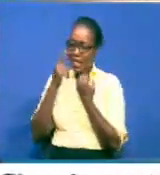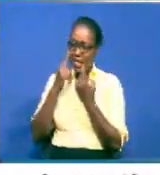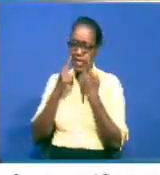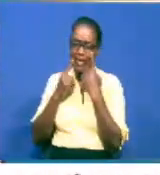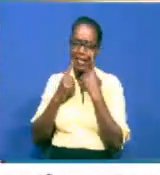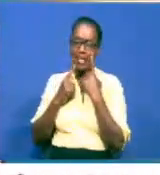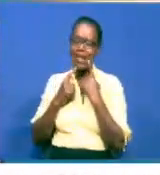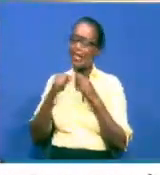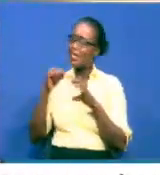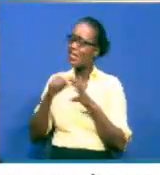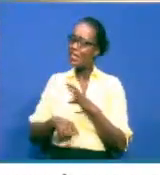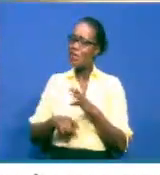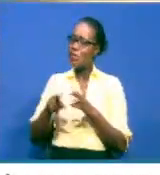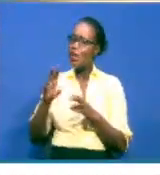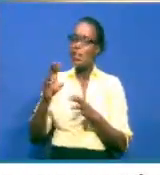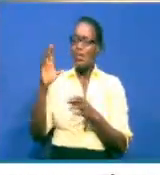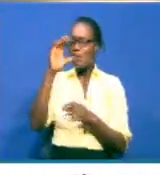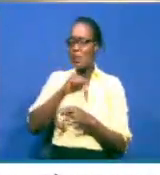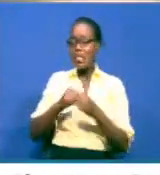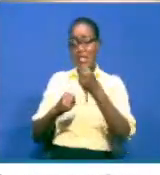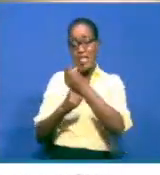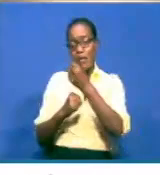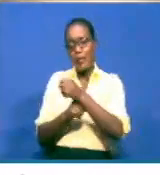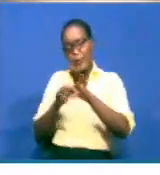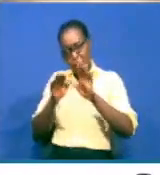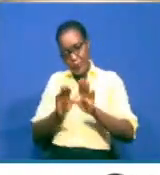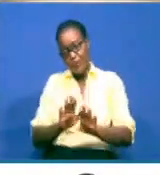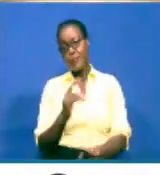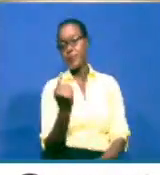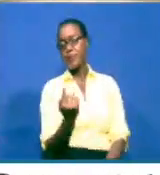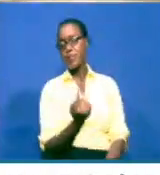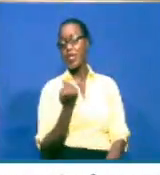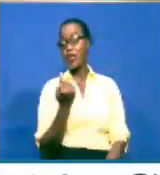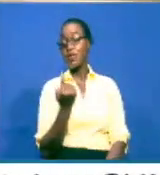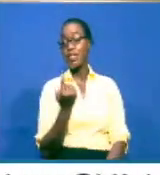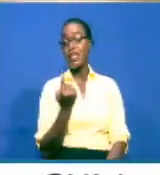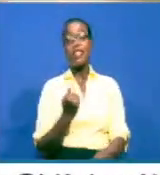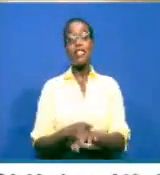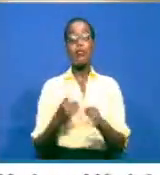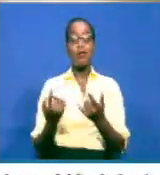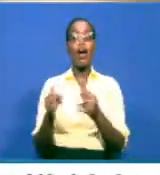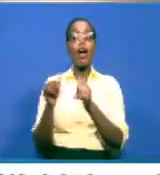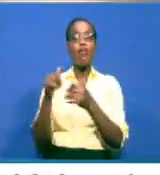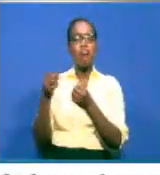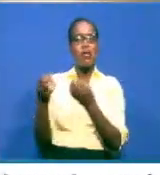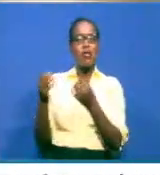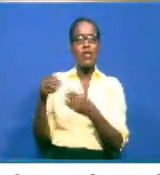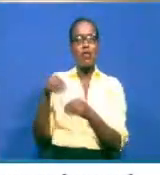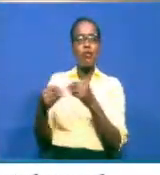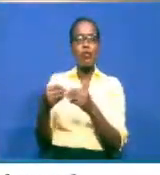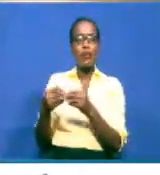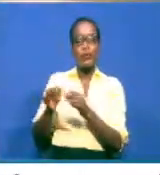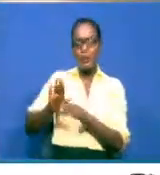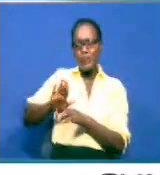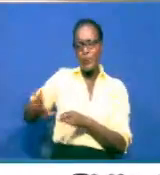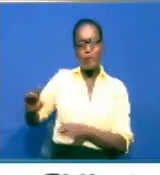Mm-hmm. They have no one to support them. Mm-hmm. They are left on their own. Even during this time, there are so many people with disabilities who are actually left on their